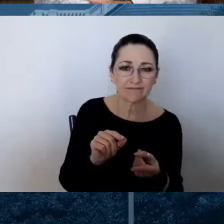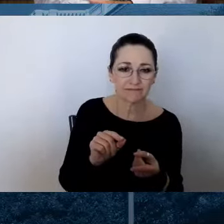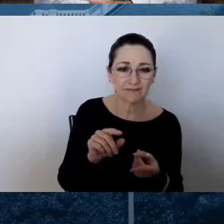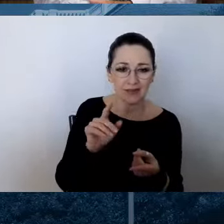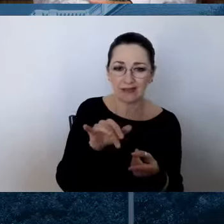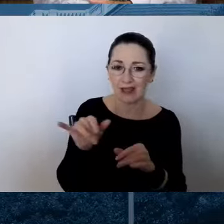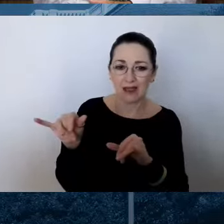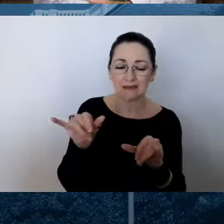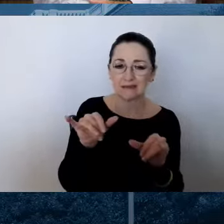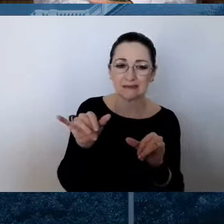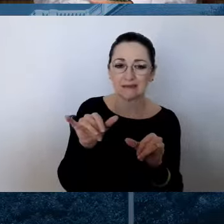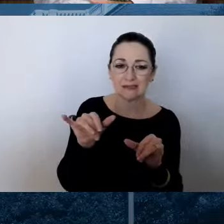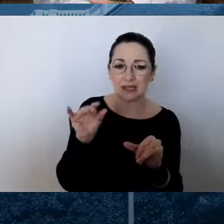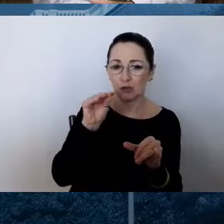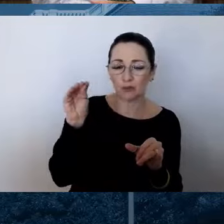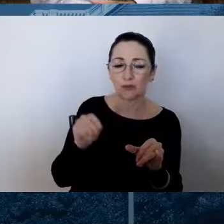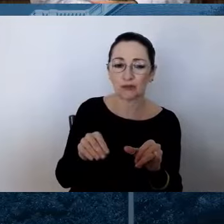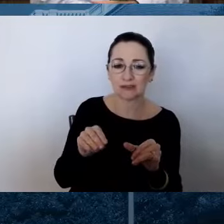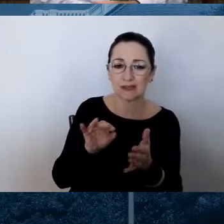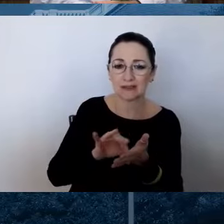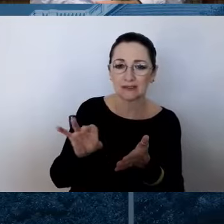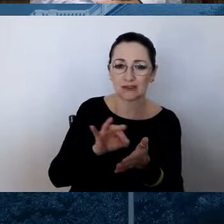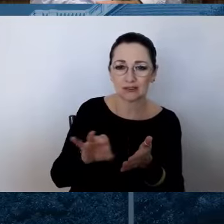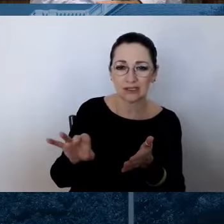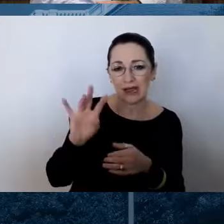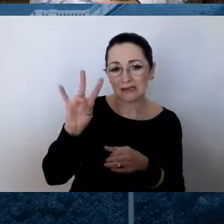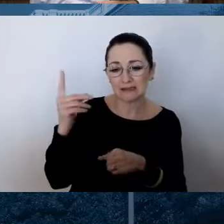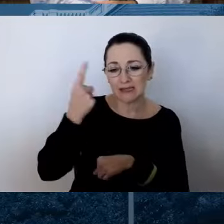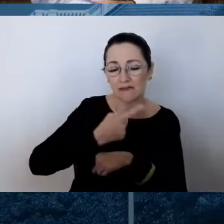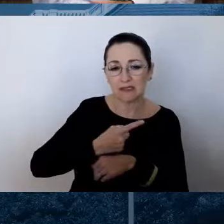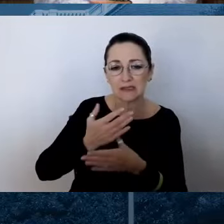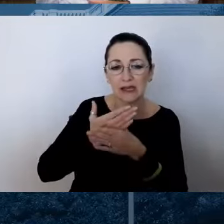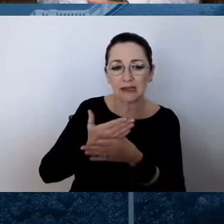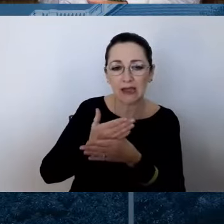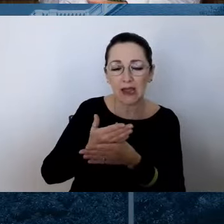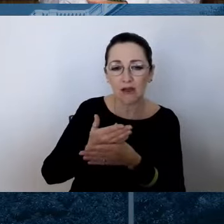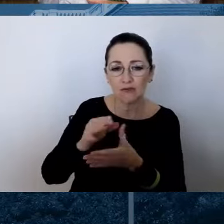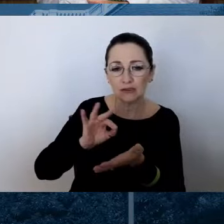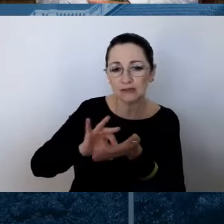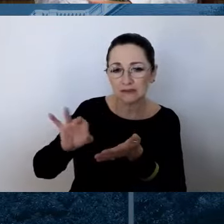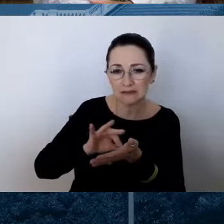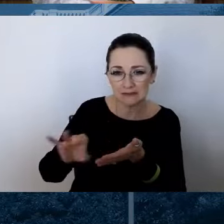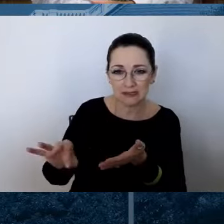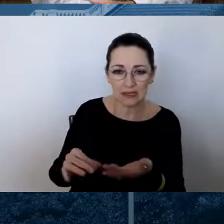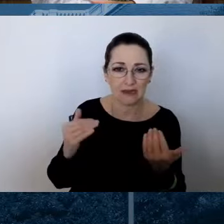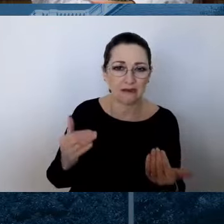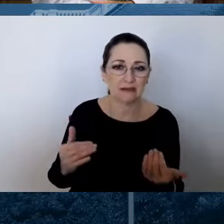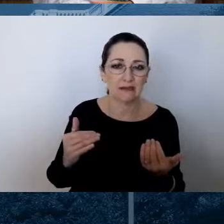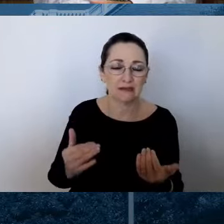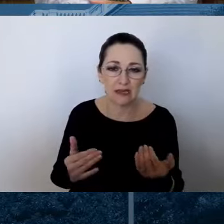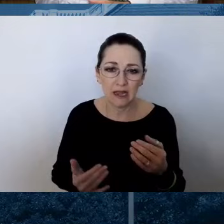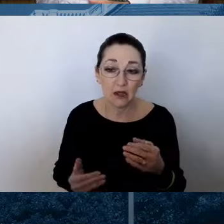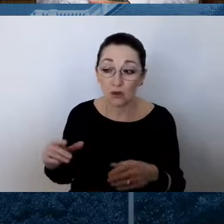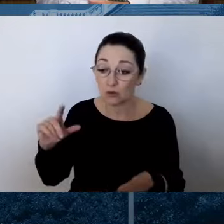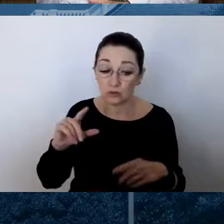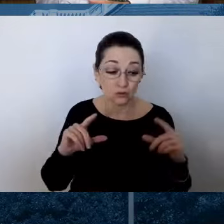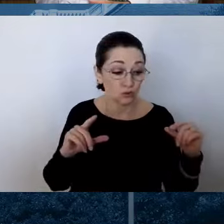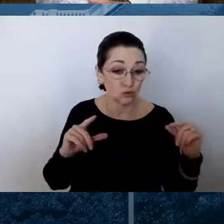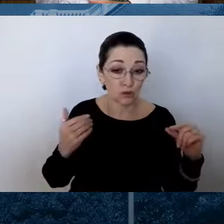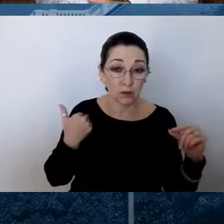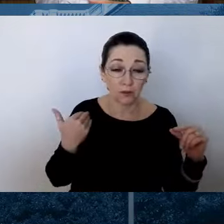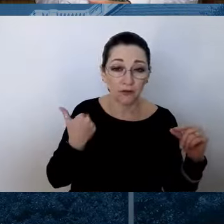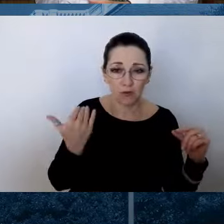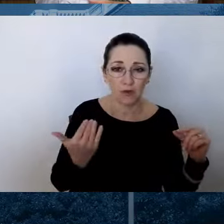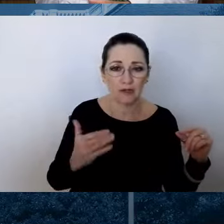day average. So a significant uptick. It started to increase really after Labor Day in